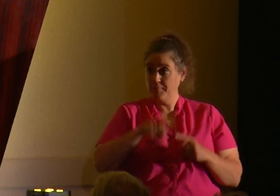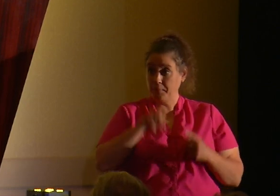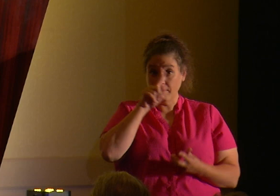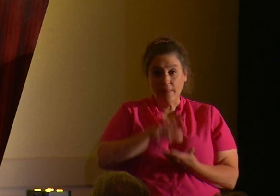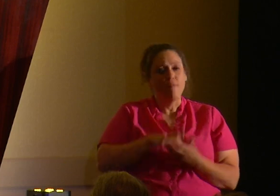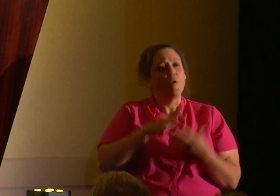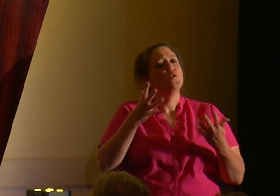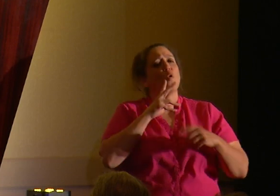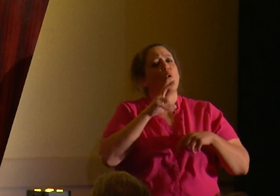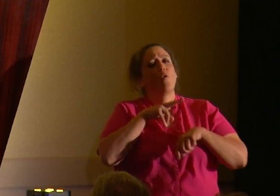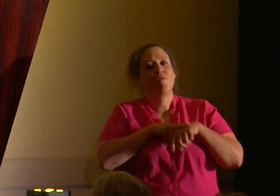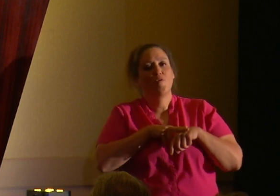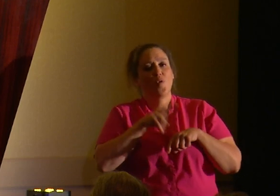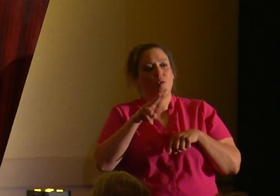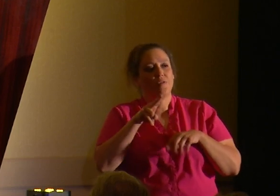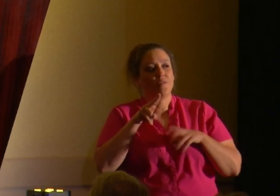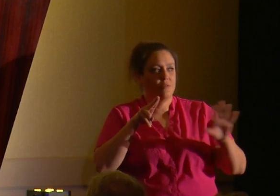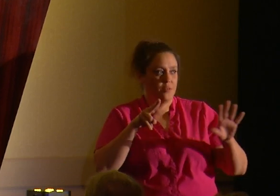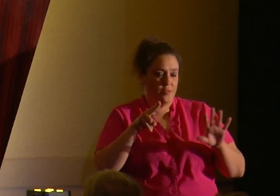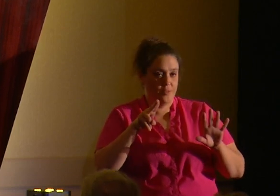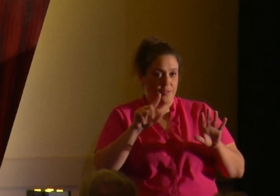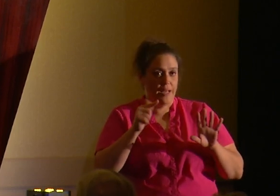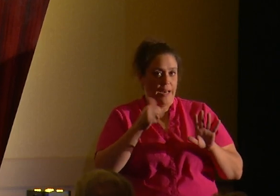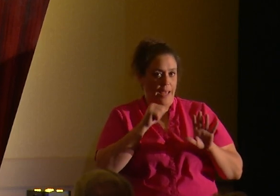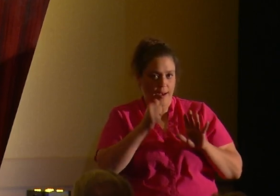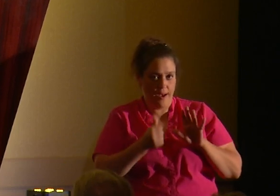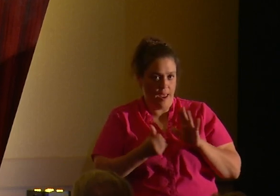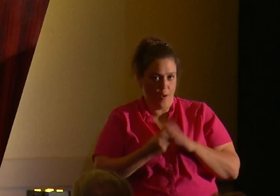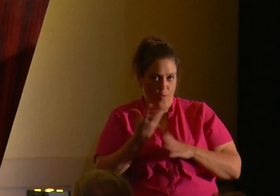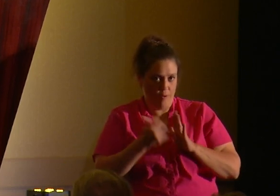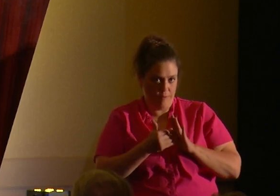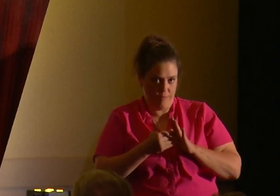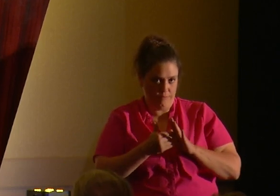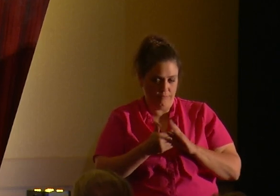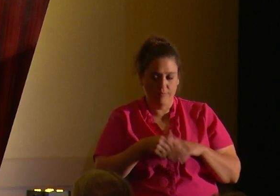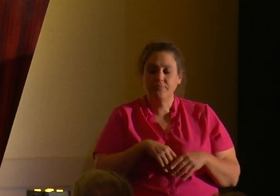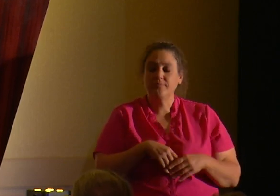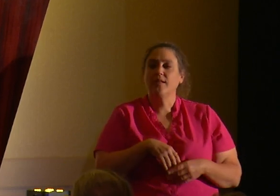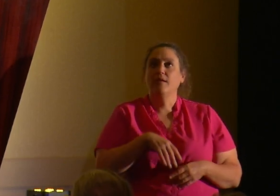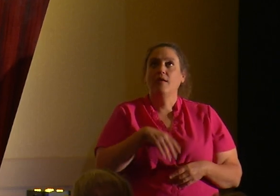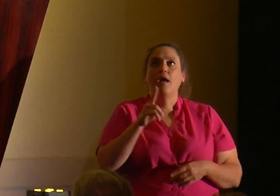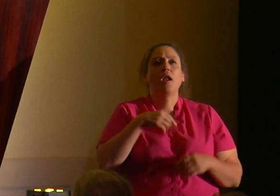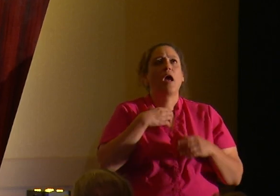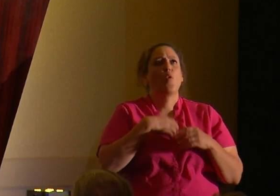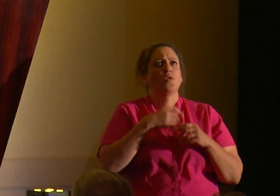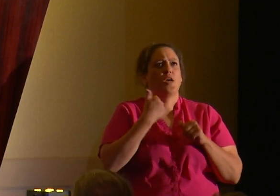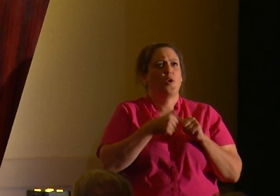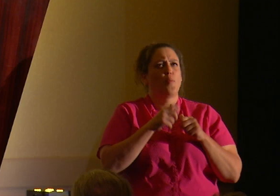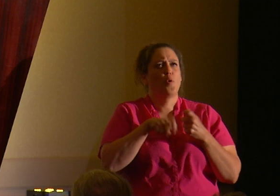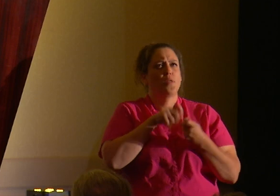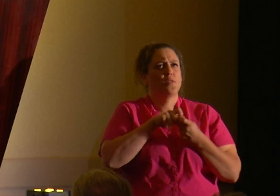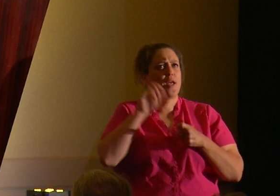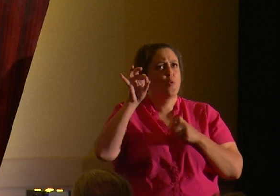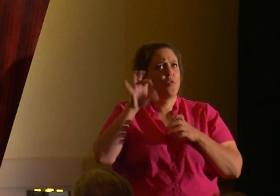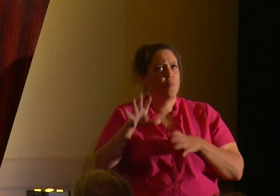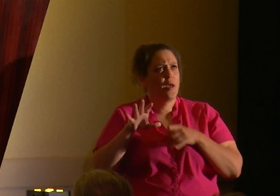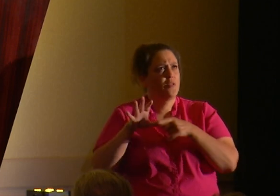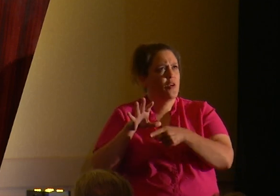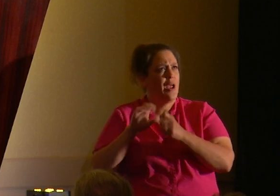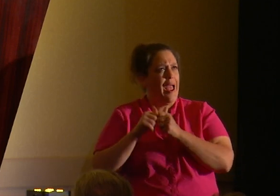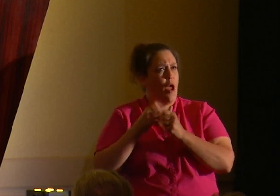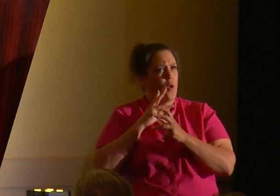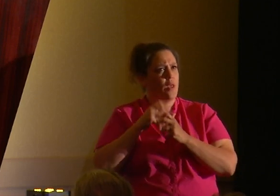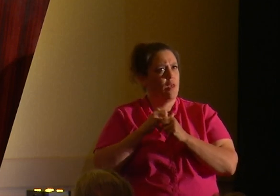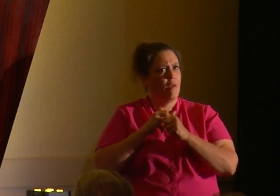of course, his leg didn't grow back. And I wish I could remember exactly what the pastor said afterwards, how he even got out of that,